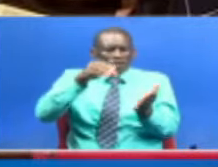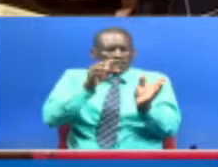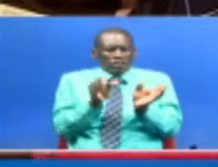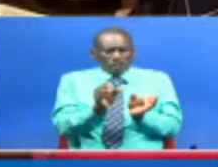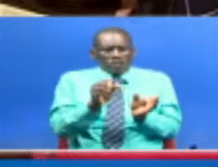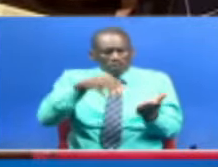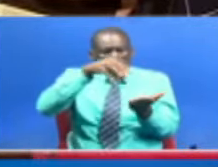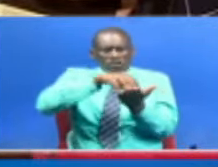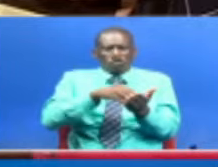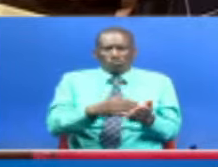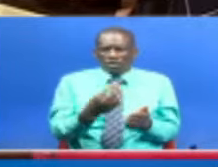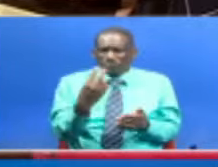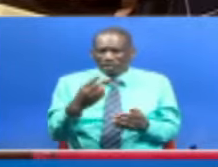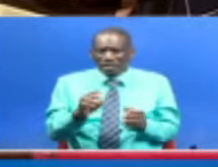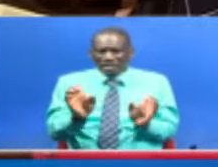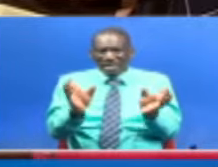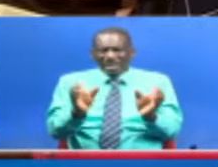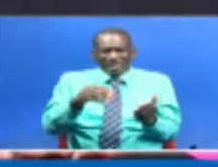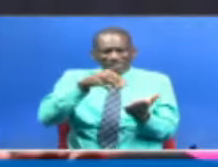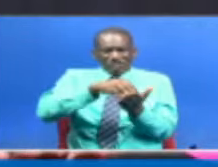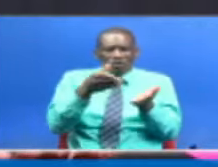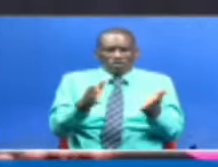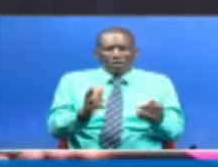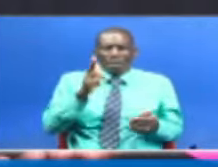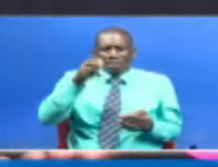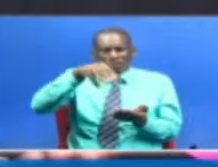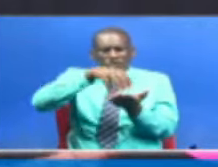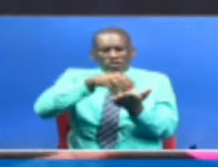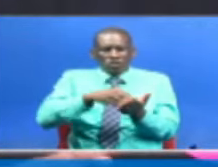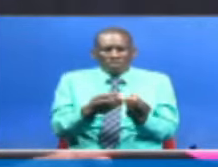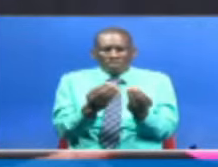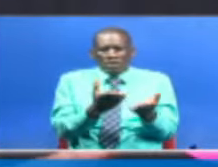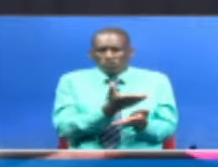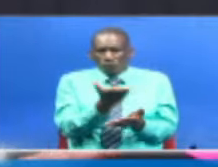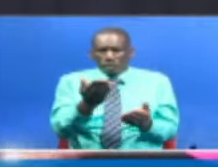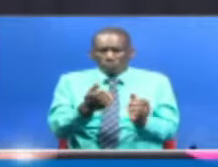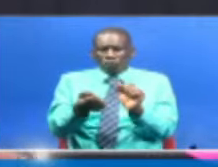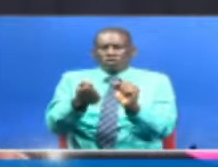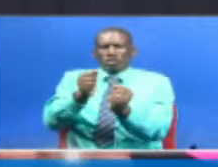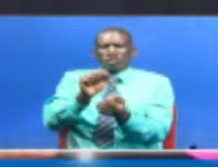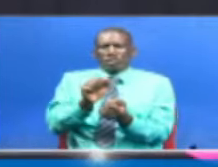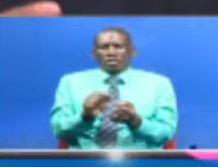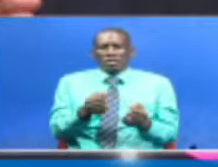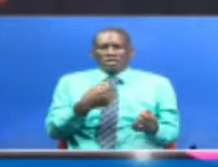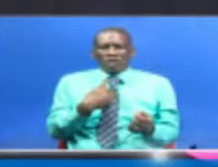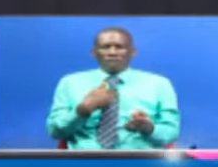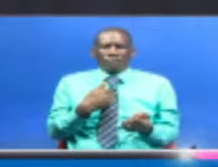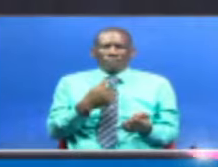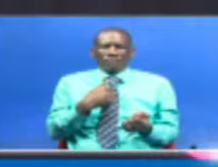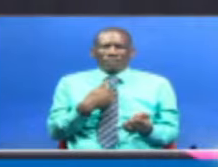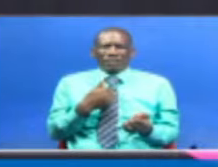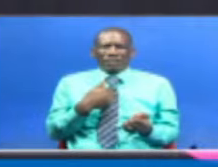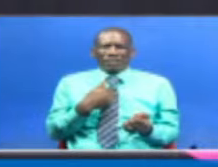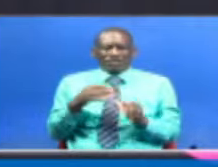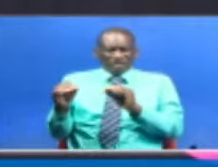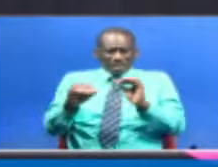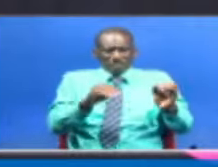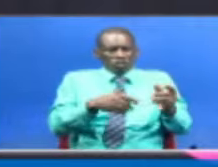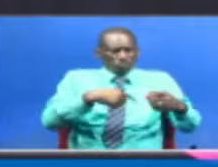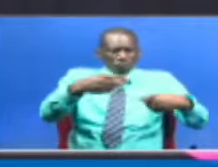see the gas stations today, the petrol stations, most of them converting, having a transitional process